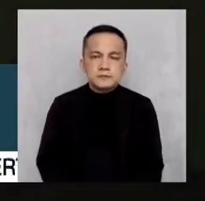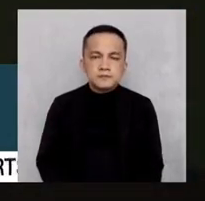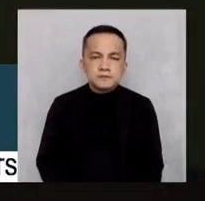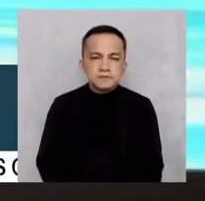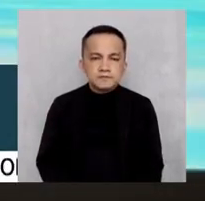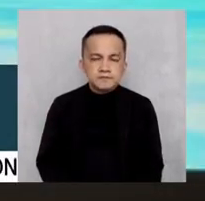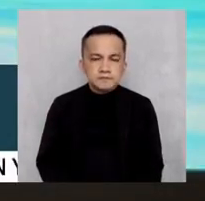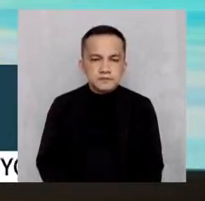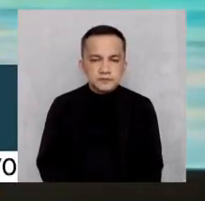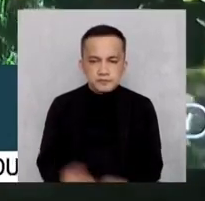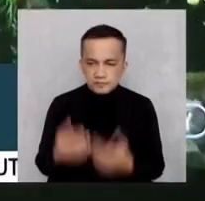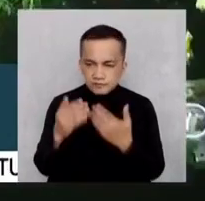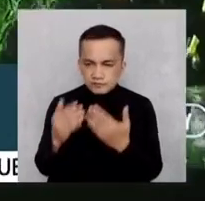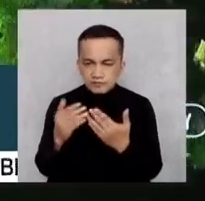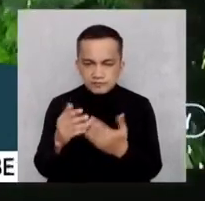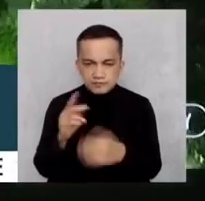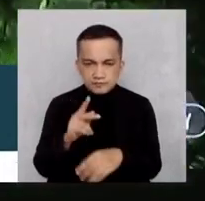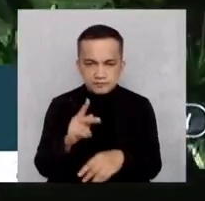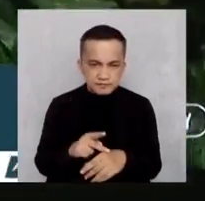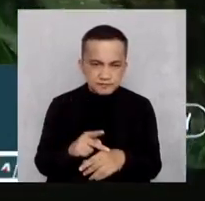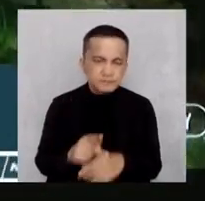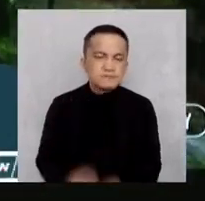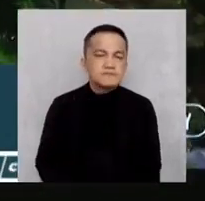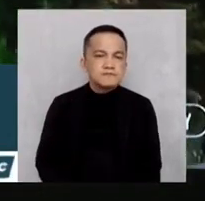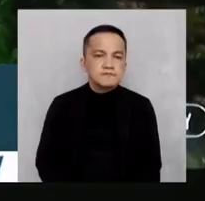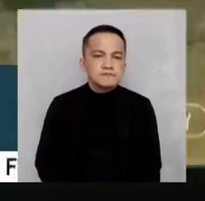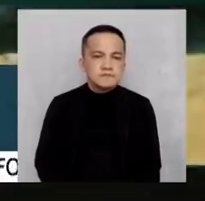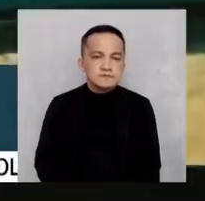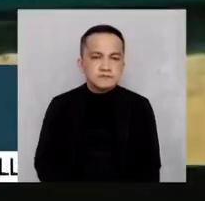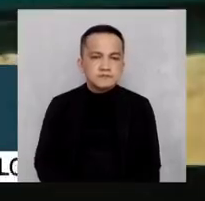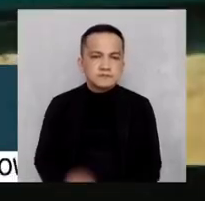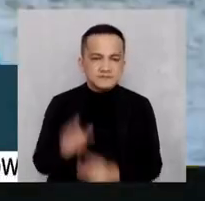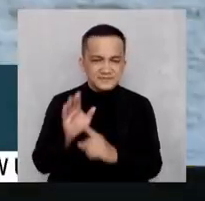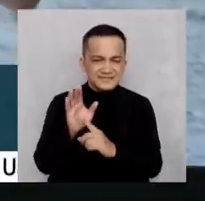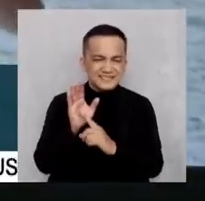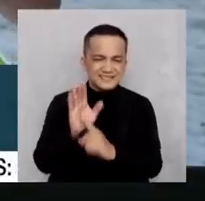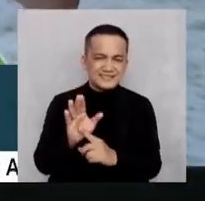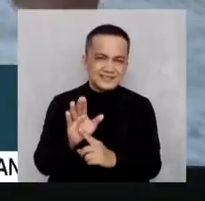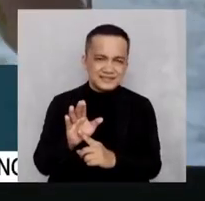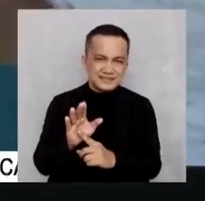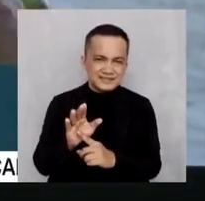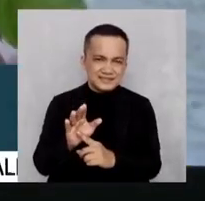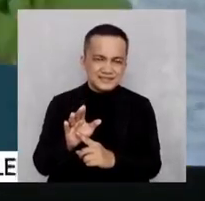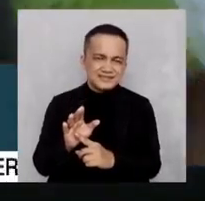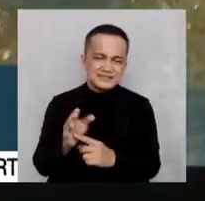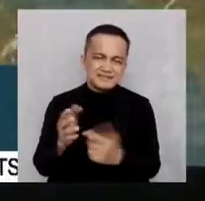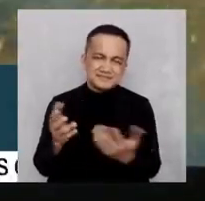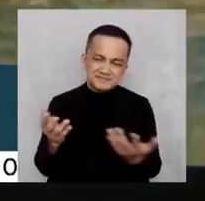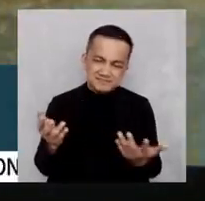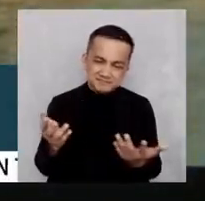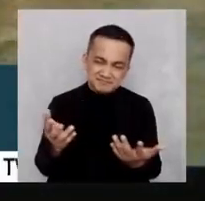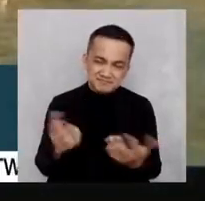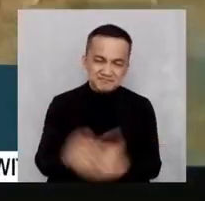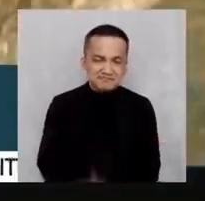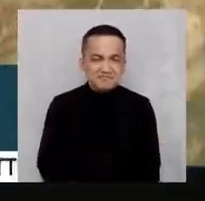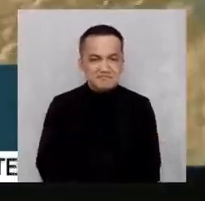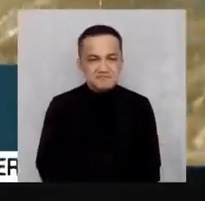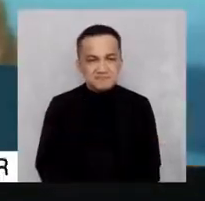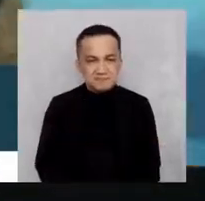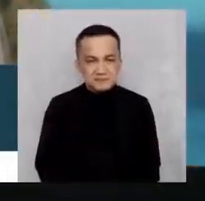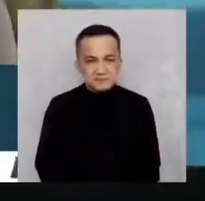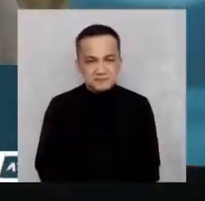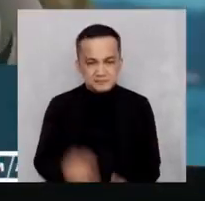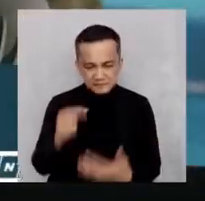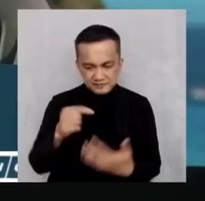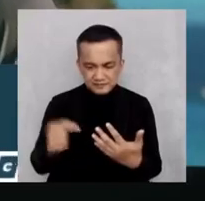give thanks to the Philippines for showing their rice paddies. So with all these